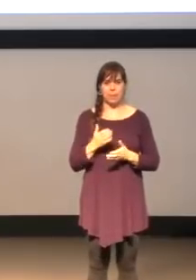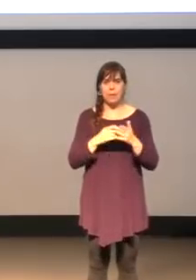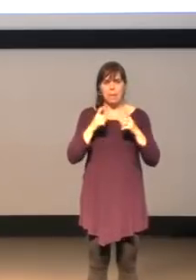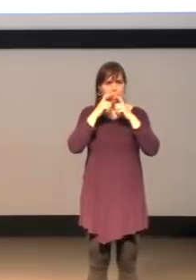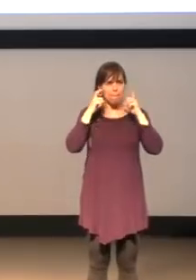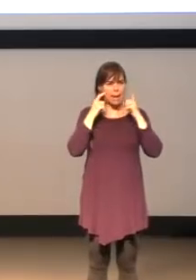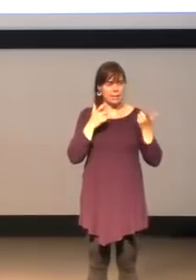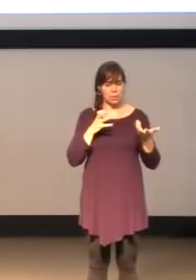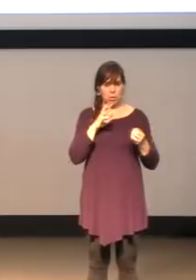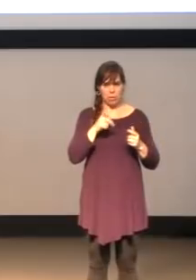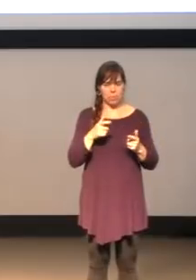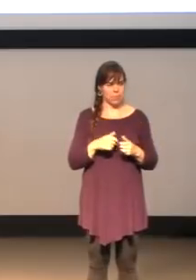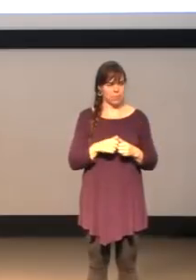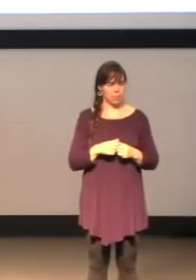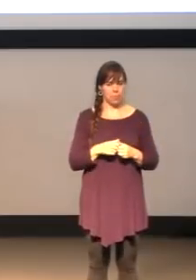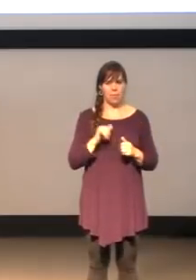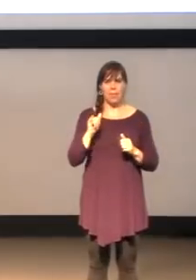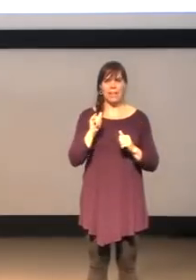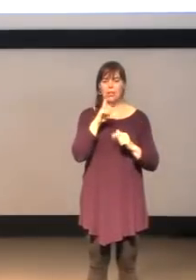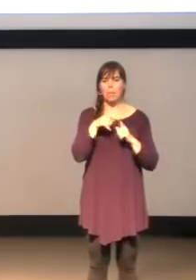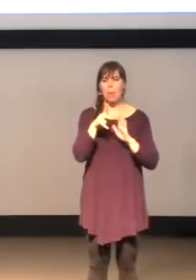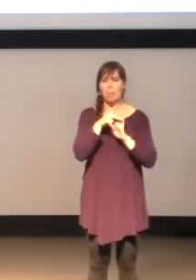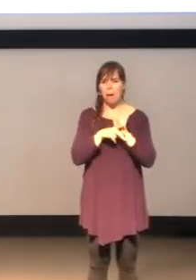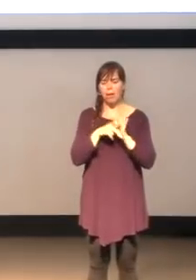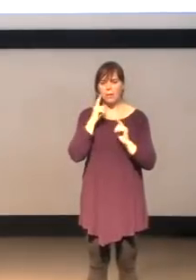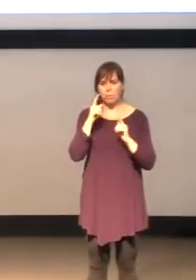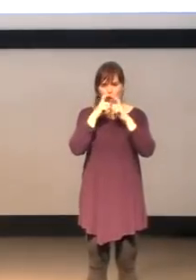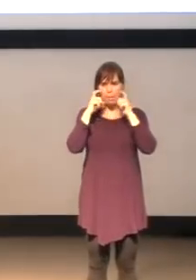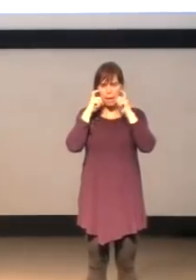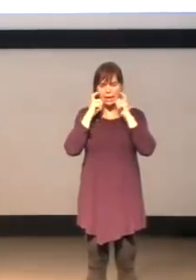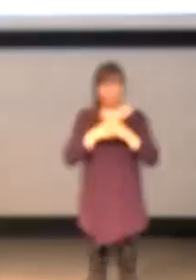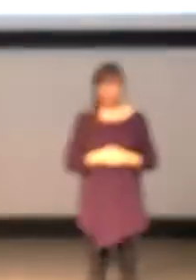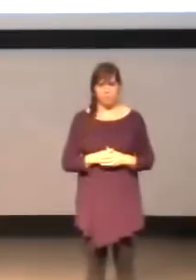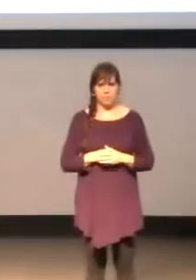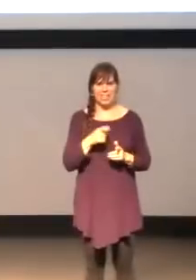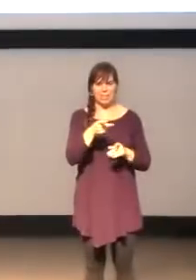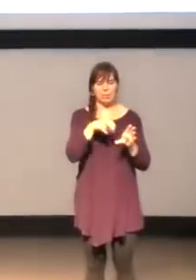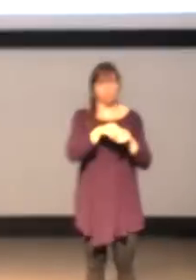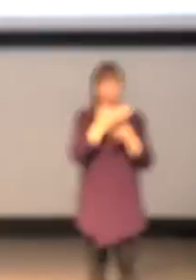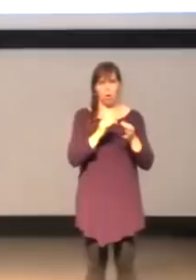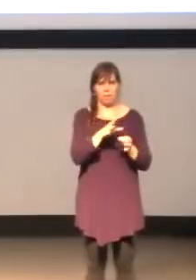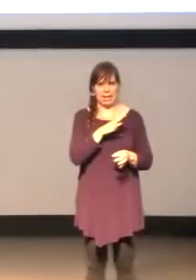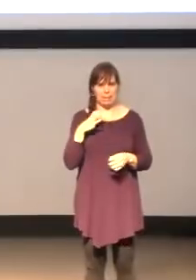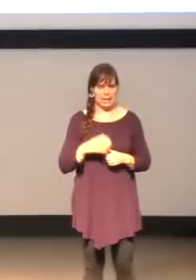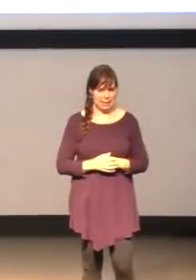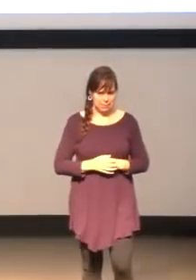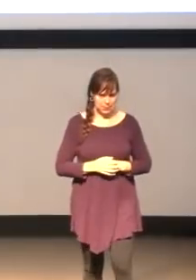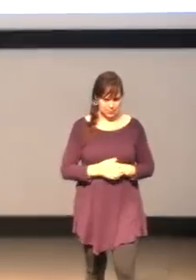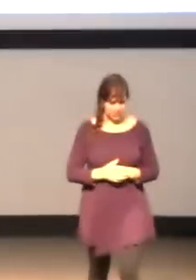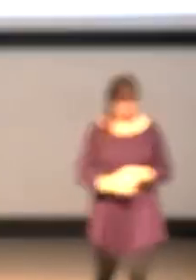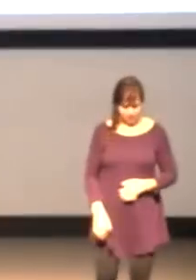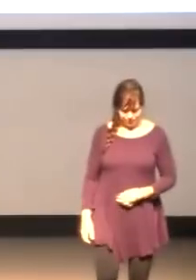want to talk about that? This is the policy masking, and he was served on the committee with this president.